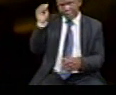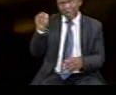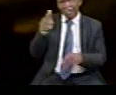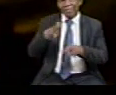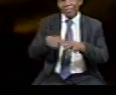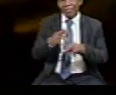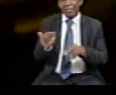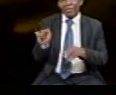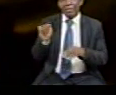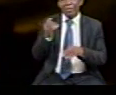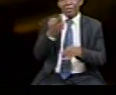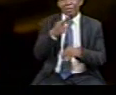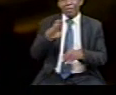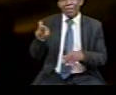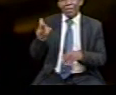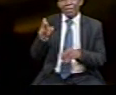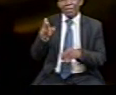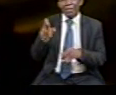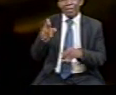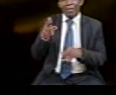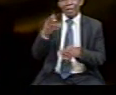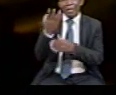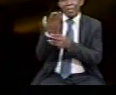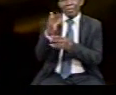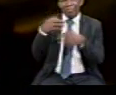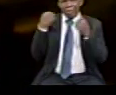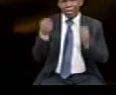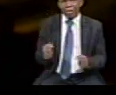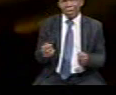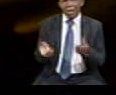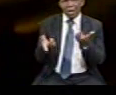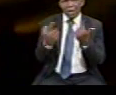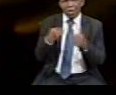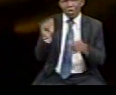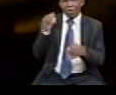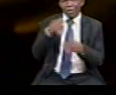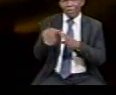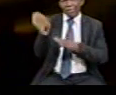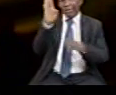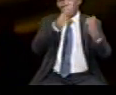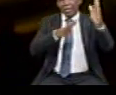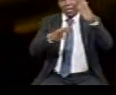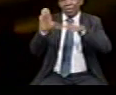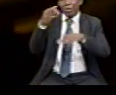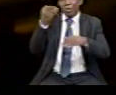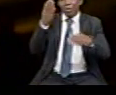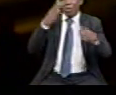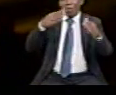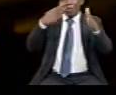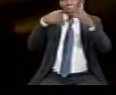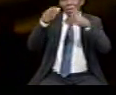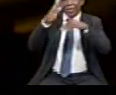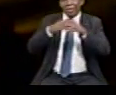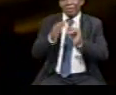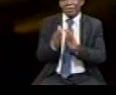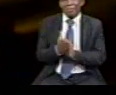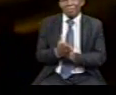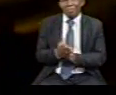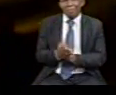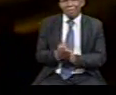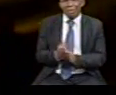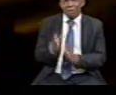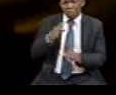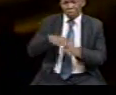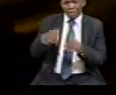of power and coming in the clouds of heaven. Here Christ was towards the tail end of his earthly